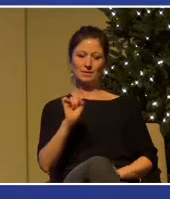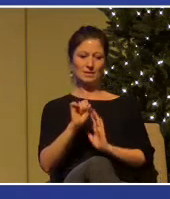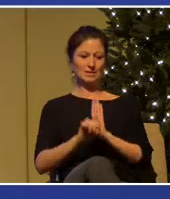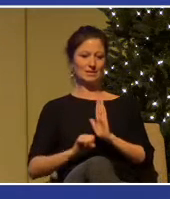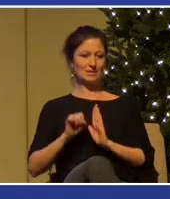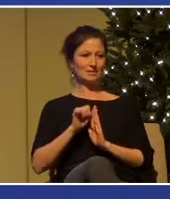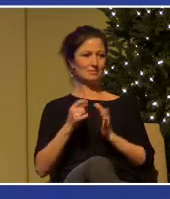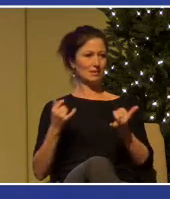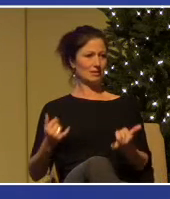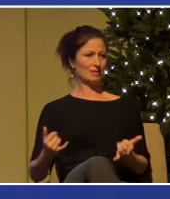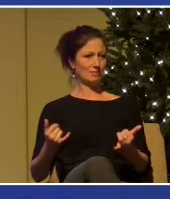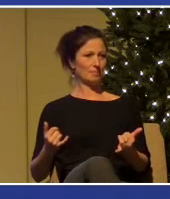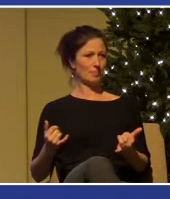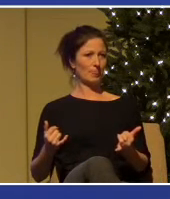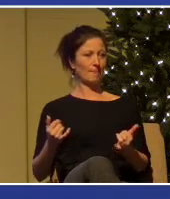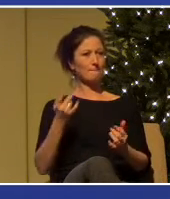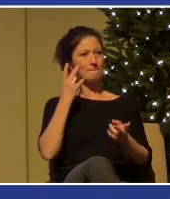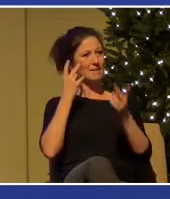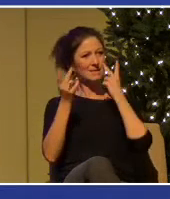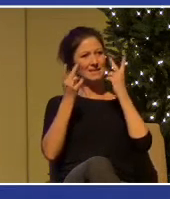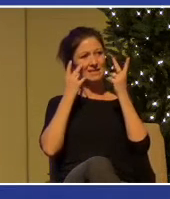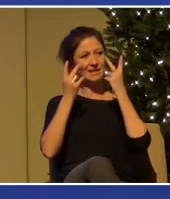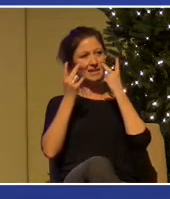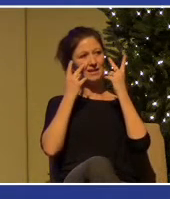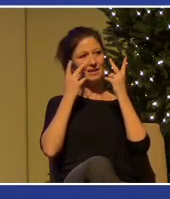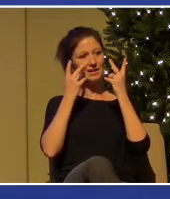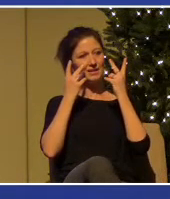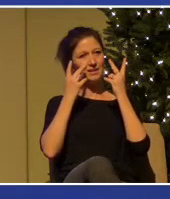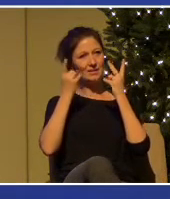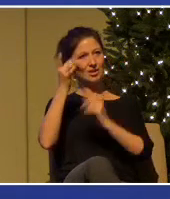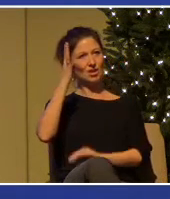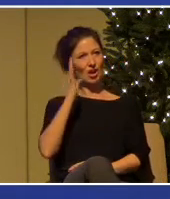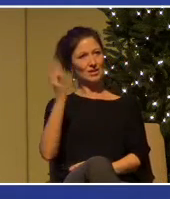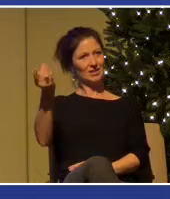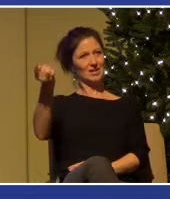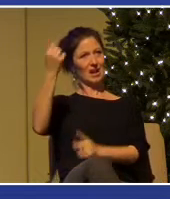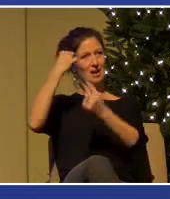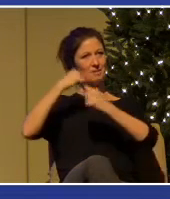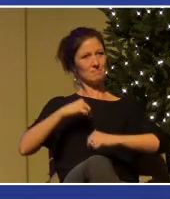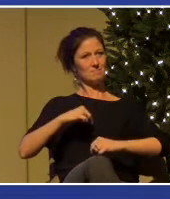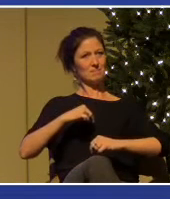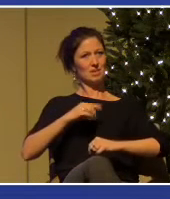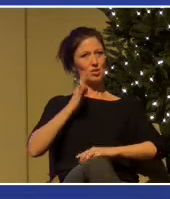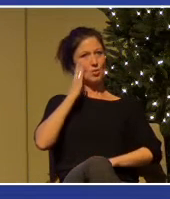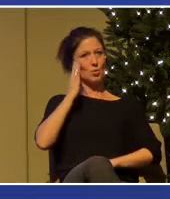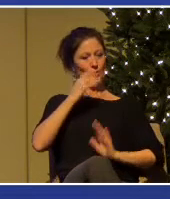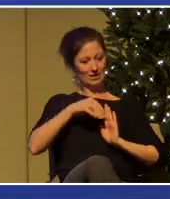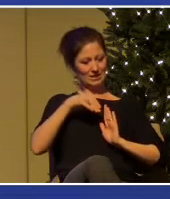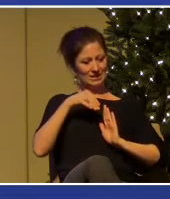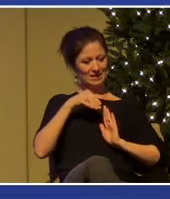to know him in that way, and to know that in a deeper way, that he is the God